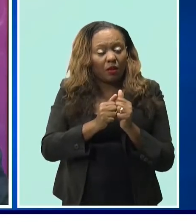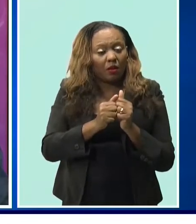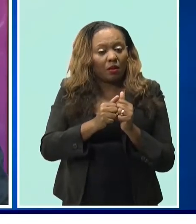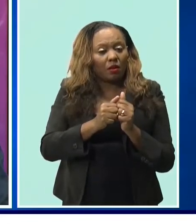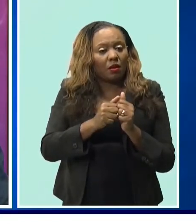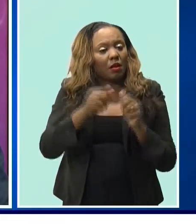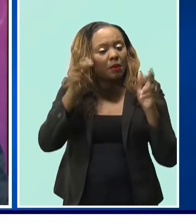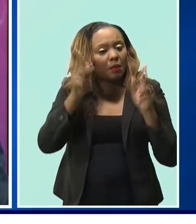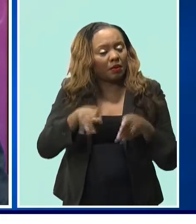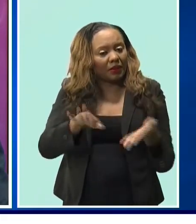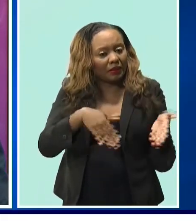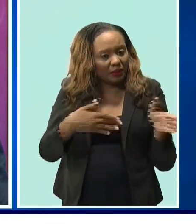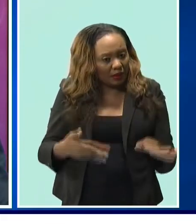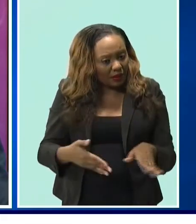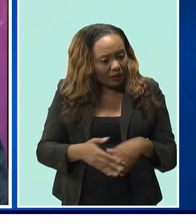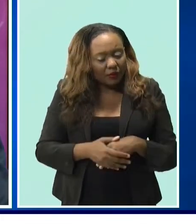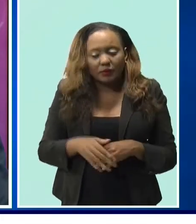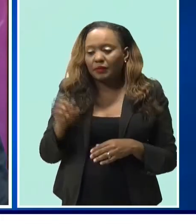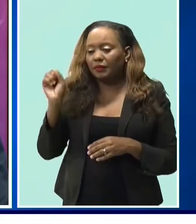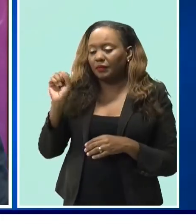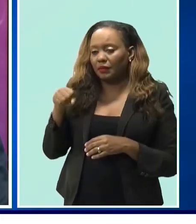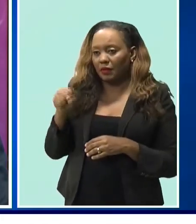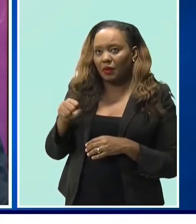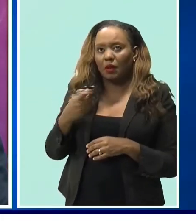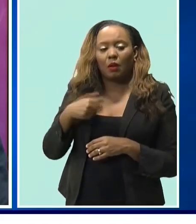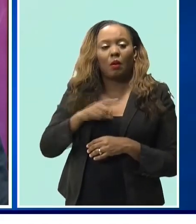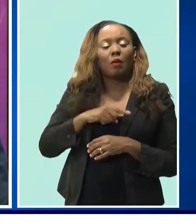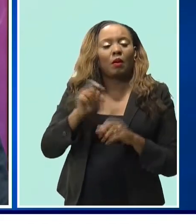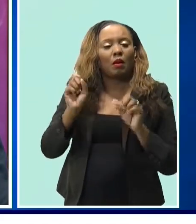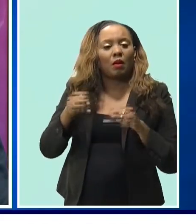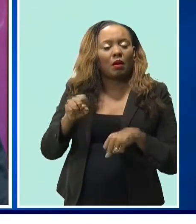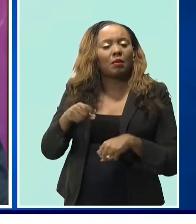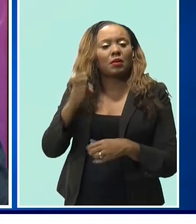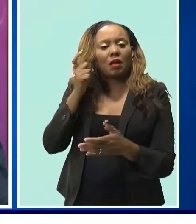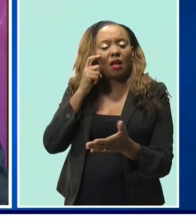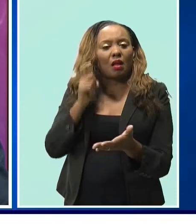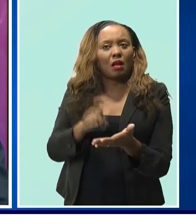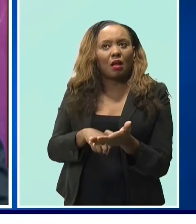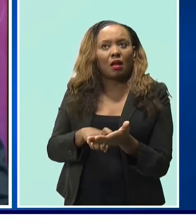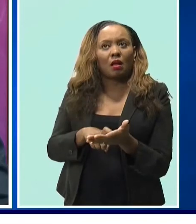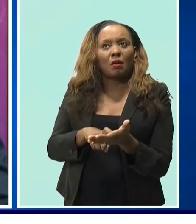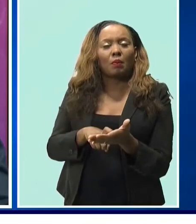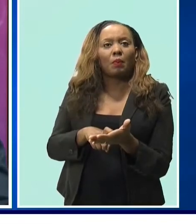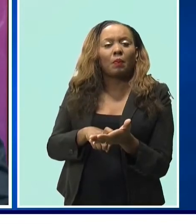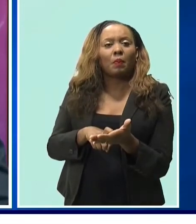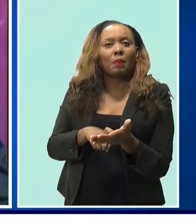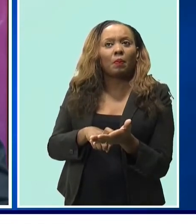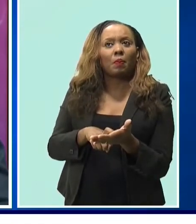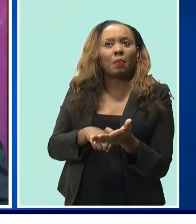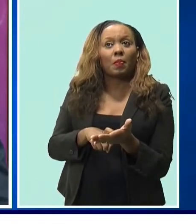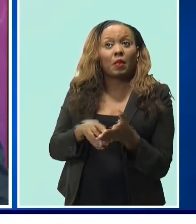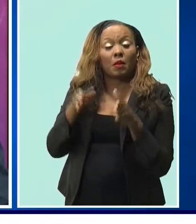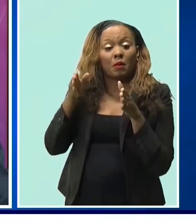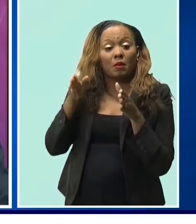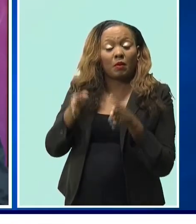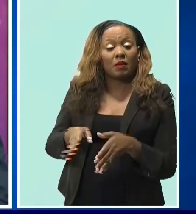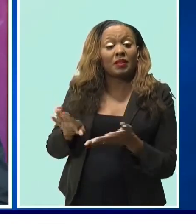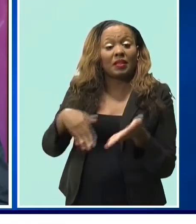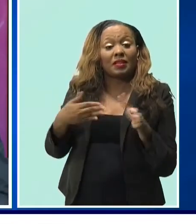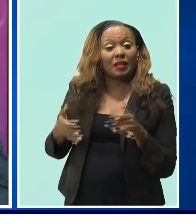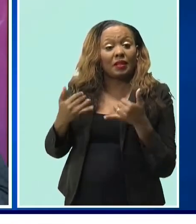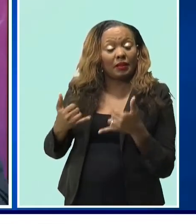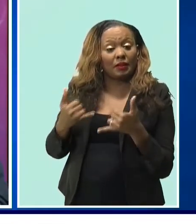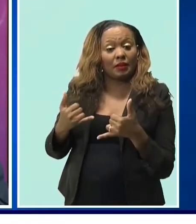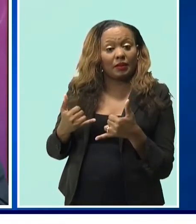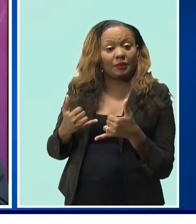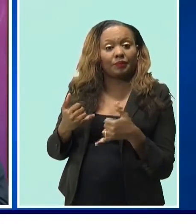were able, I should mention pretty quickly, that we were able to find for the unfortunate person who died today, we were able to find